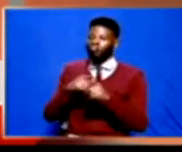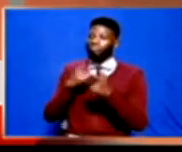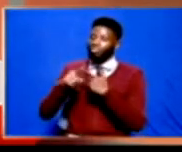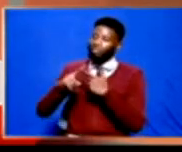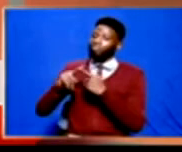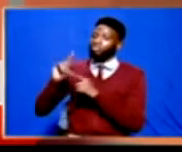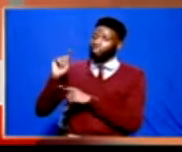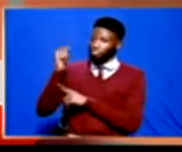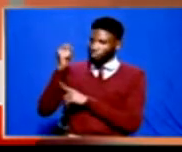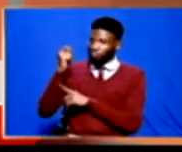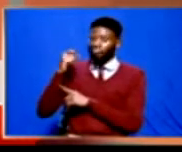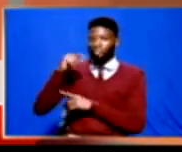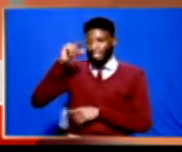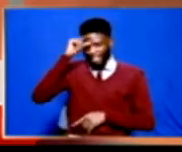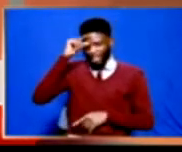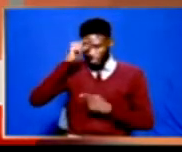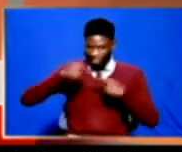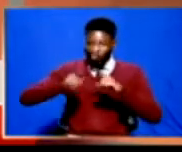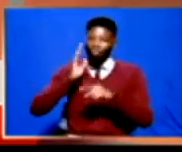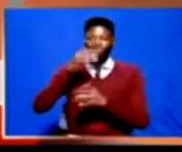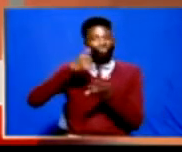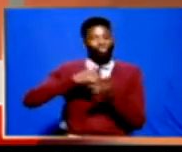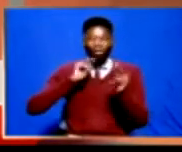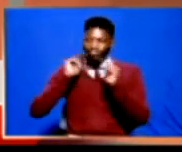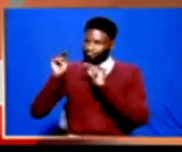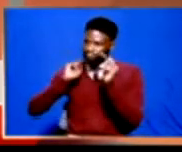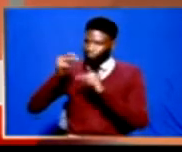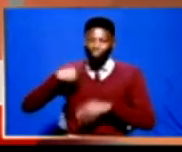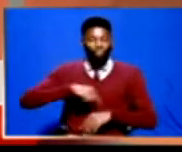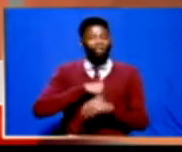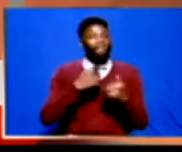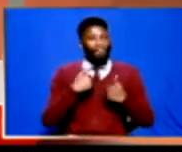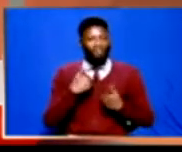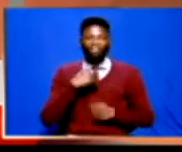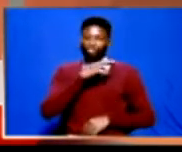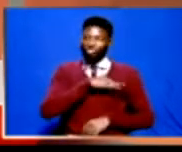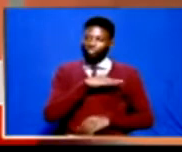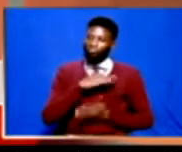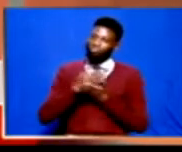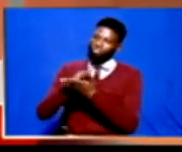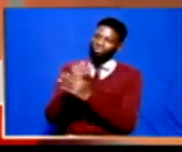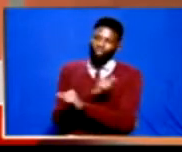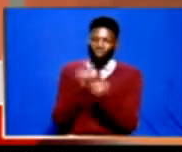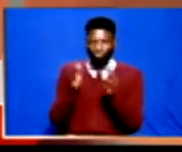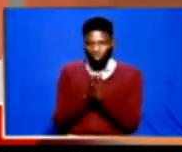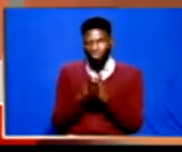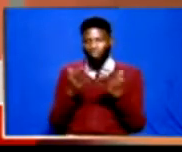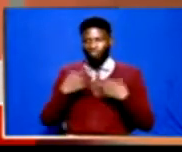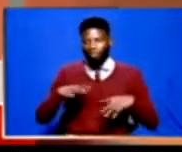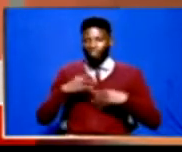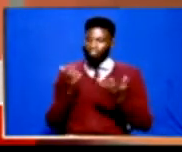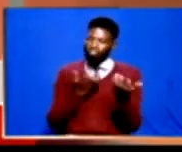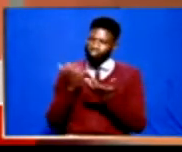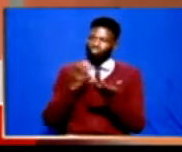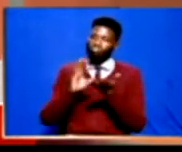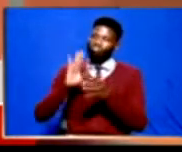the state will be at the heart of those negotiations, so that we have a productive revenue share with the potential investors or the people who